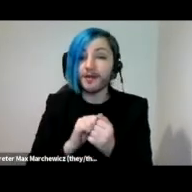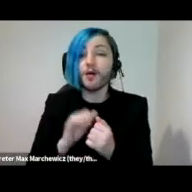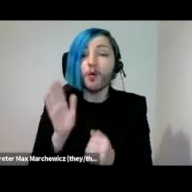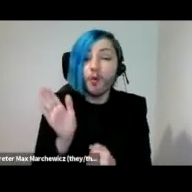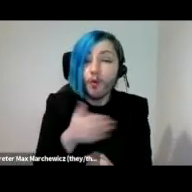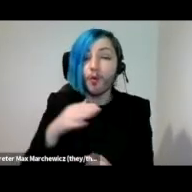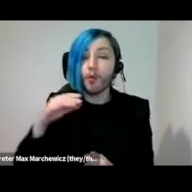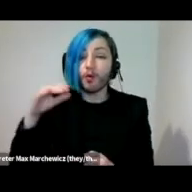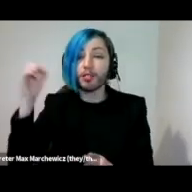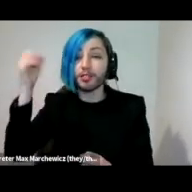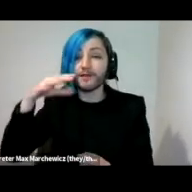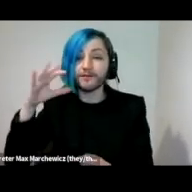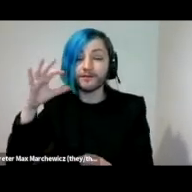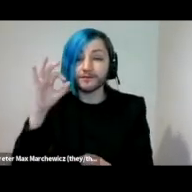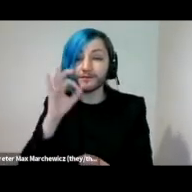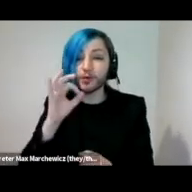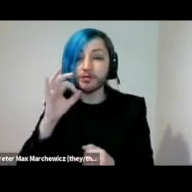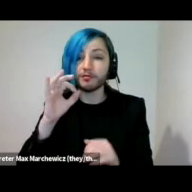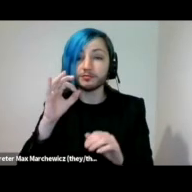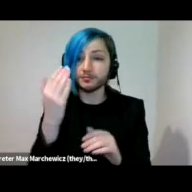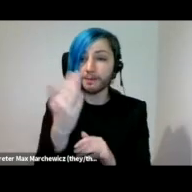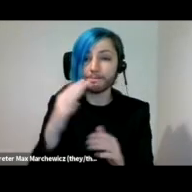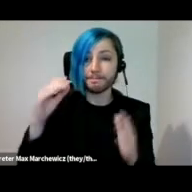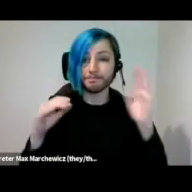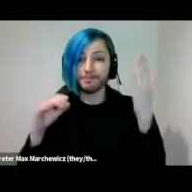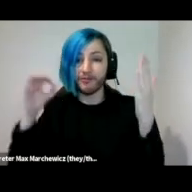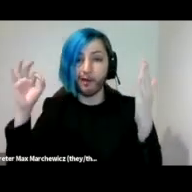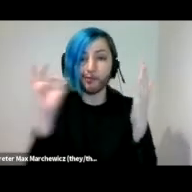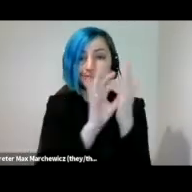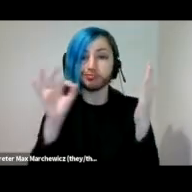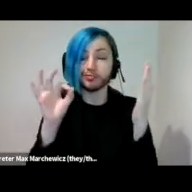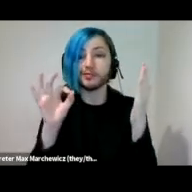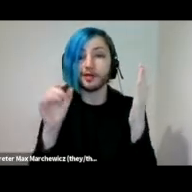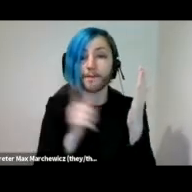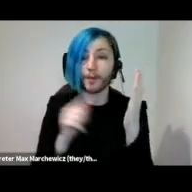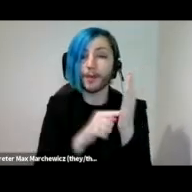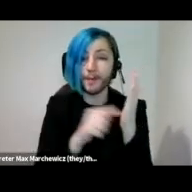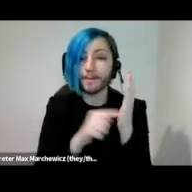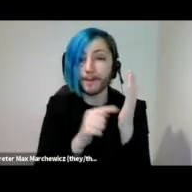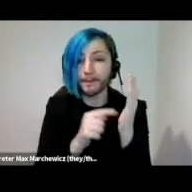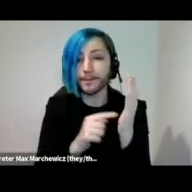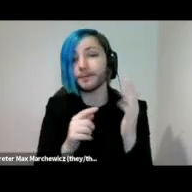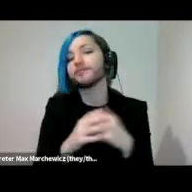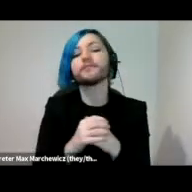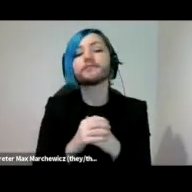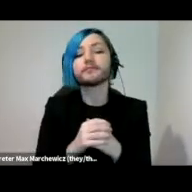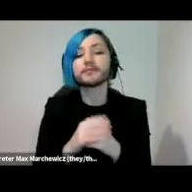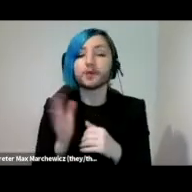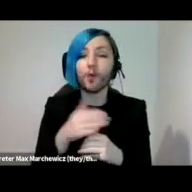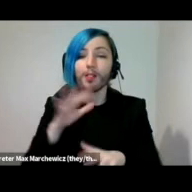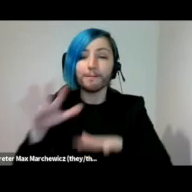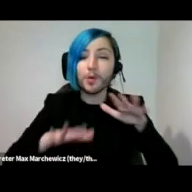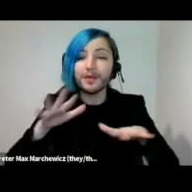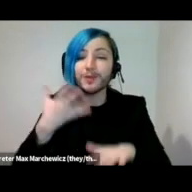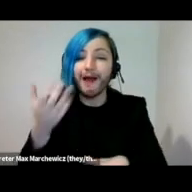off our mirrors. So there are many, many photons bouncing off our mirrors. Each of those photons has some momentum.